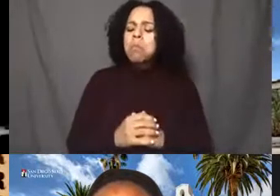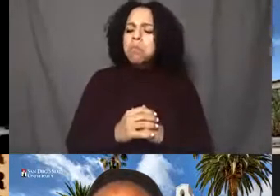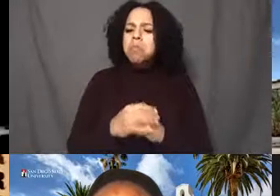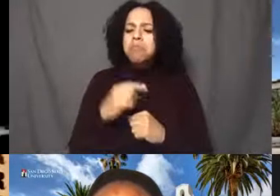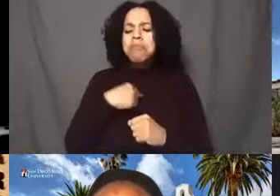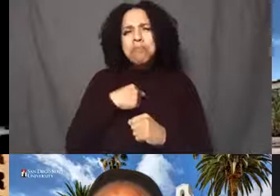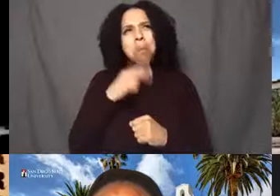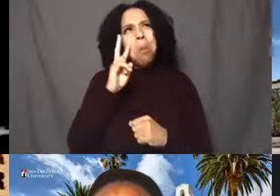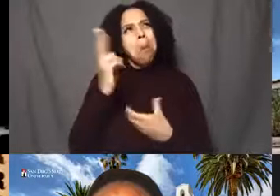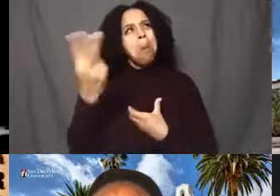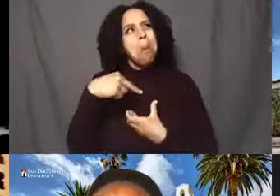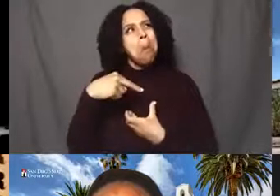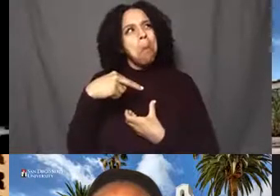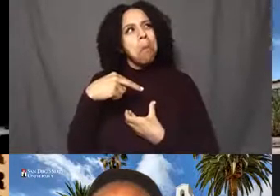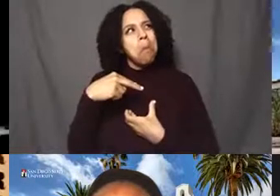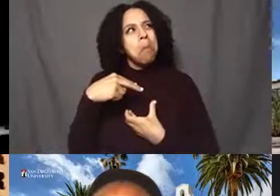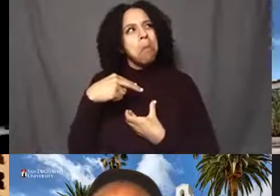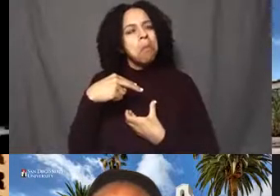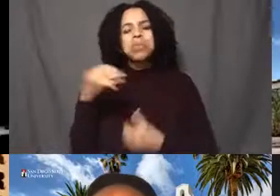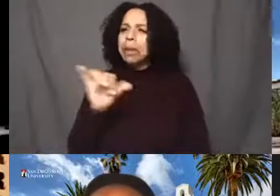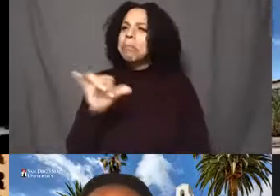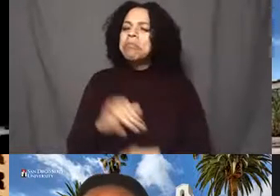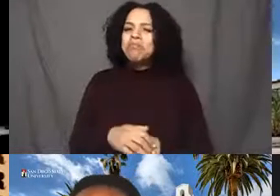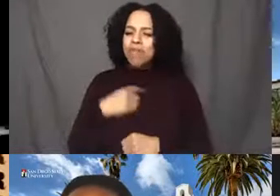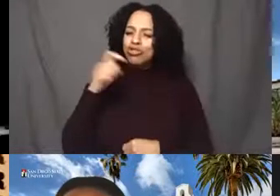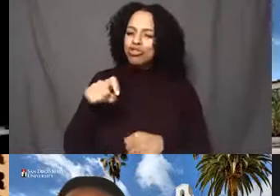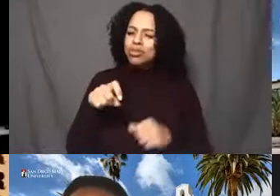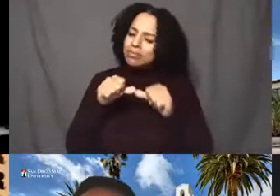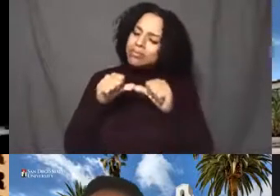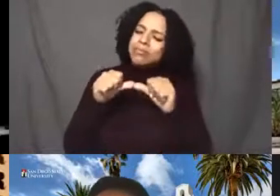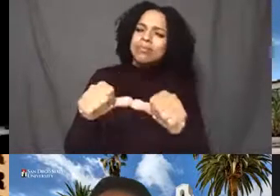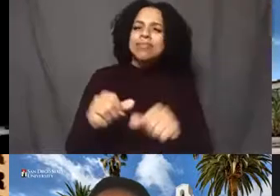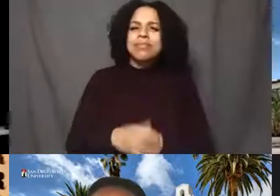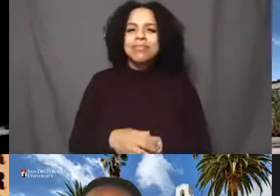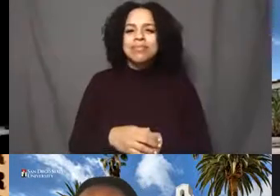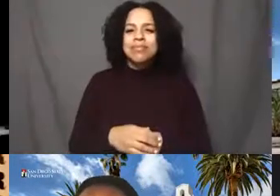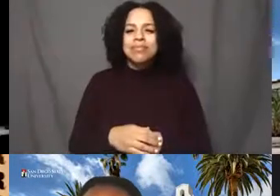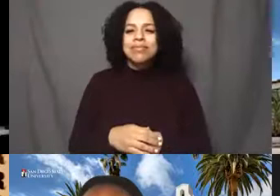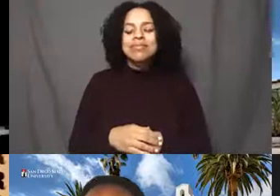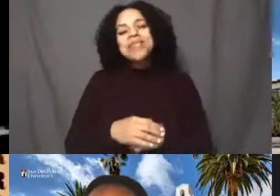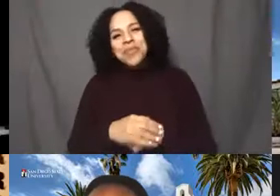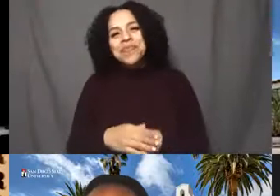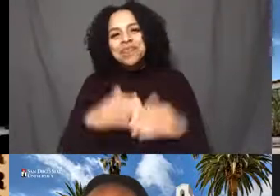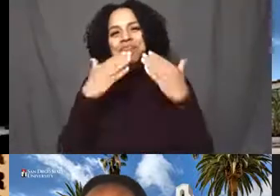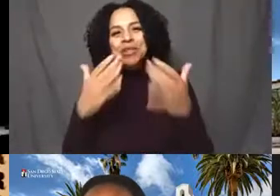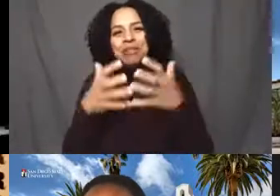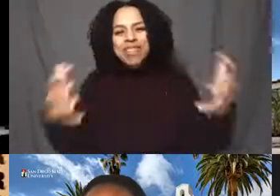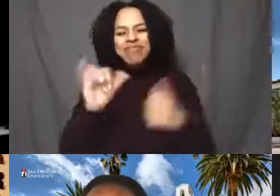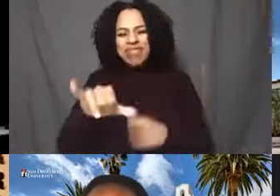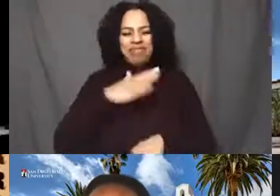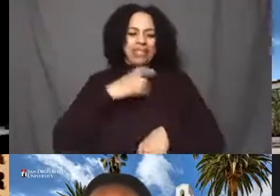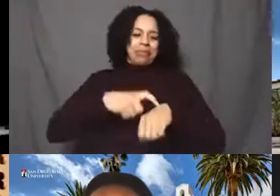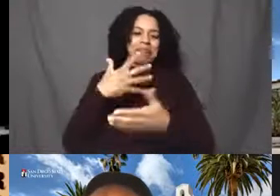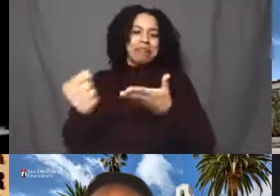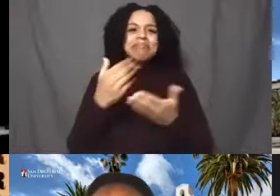same. Well, thank you so much. That is my time today. Thank you so much, San Diego State. Like, I love